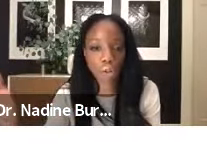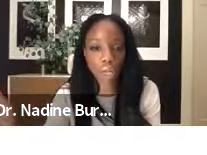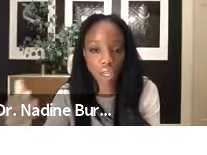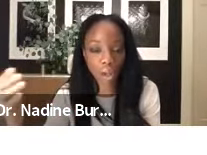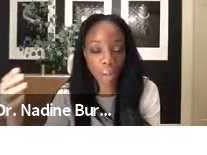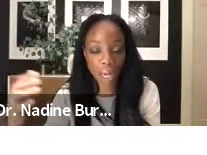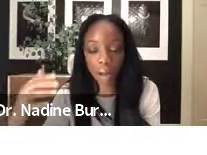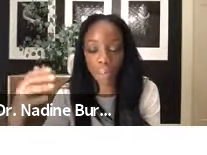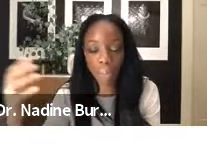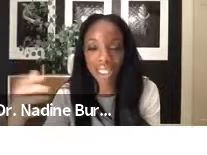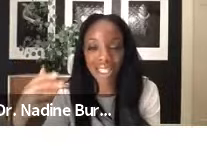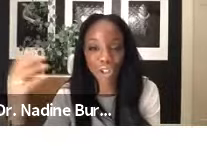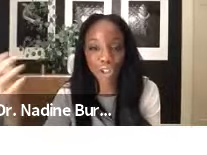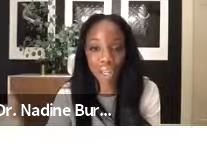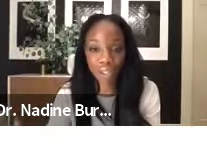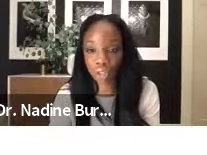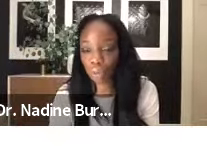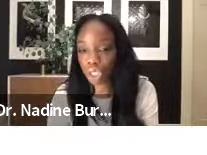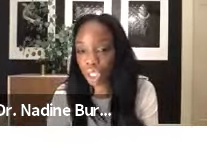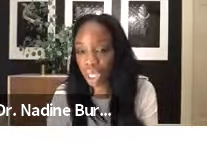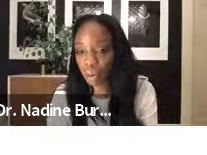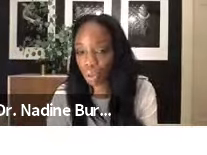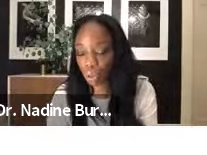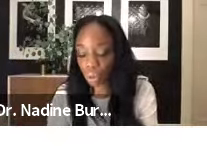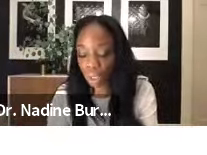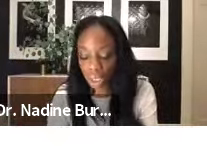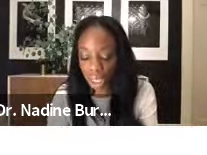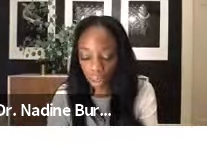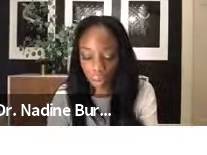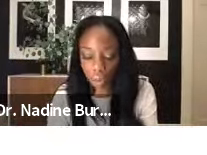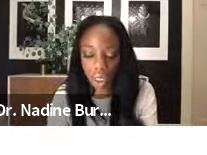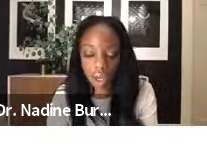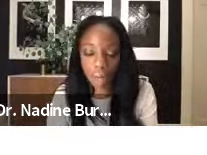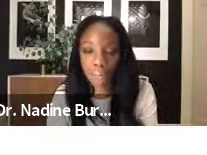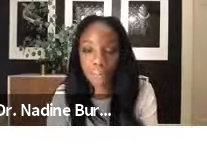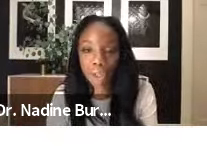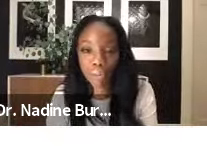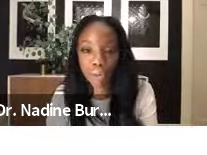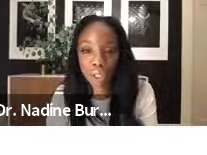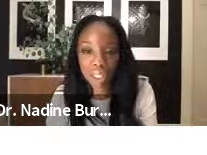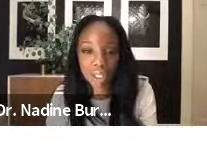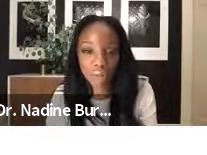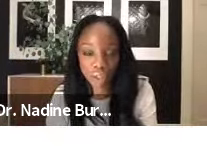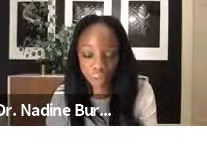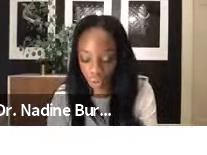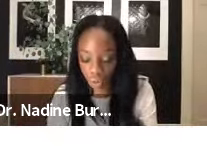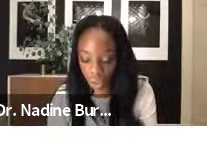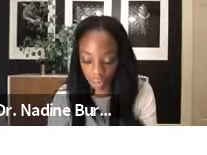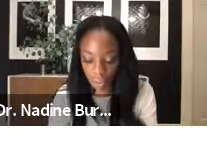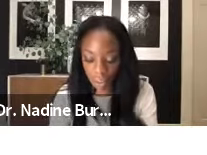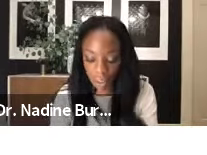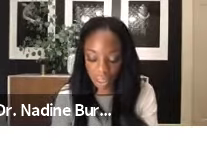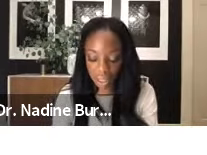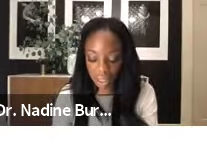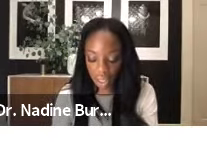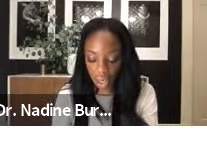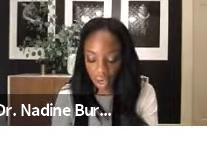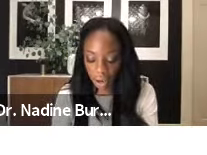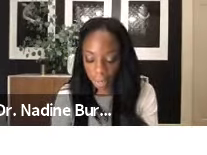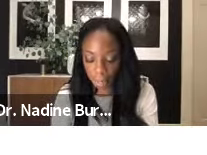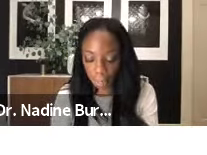thoughtful plan and strategy for reaching out to our communities of individuals with